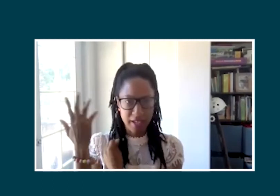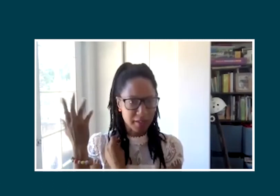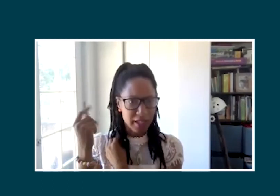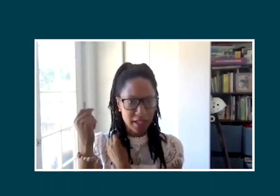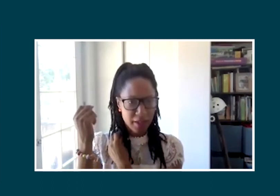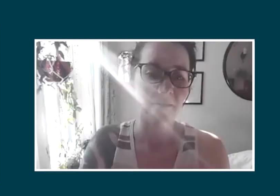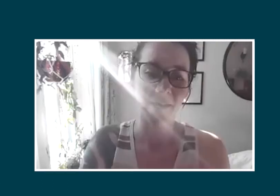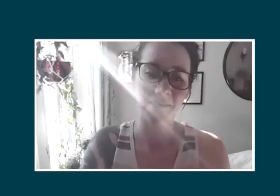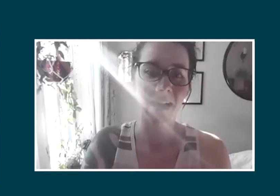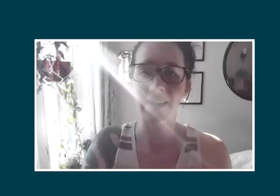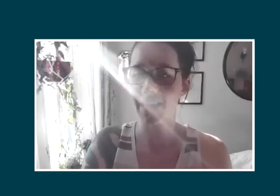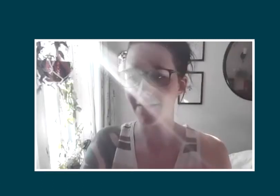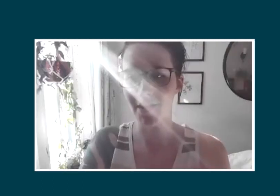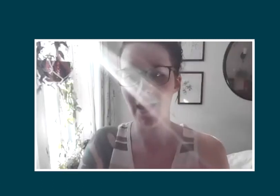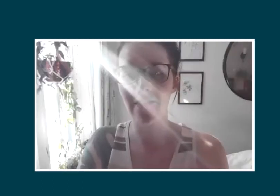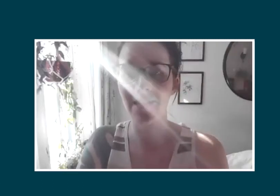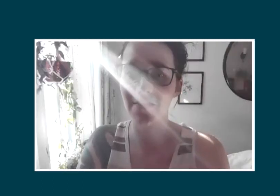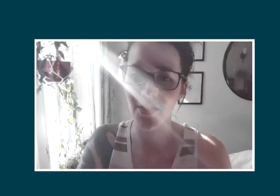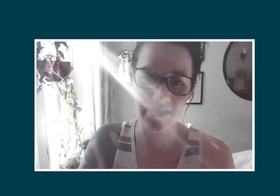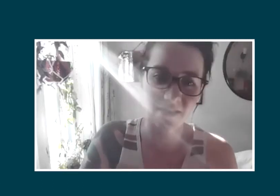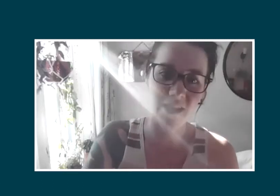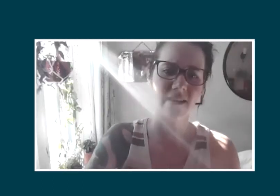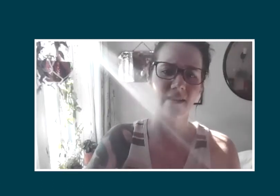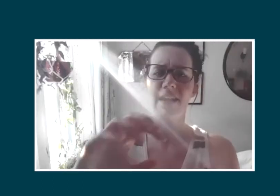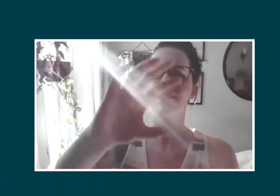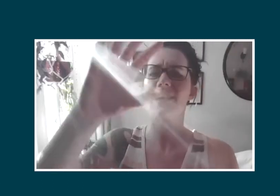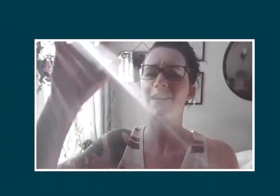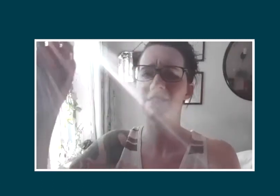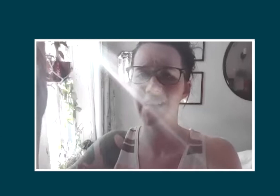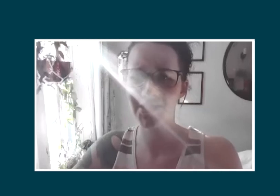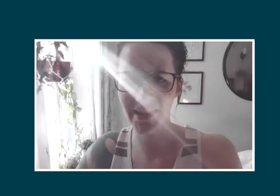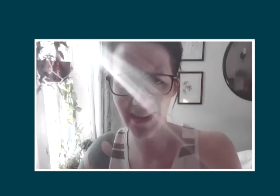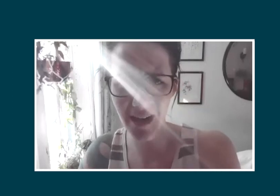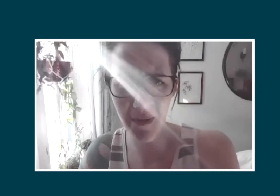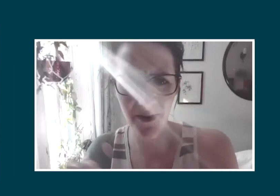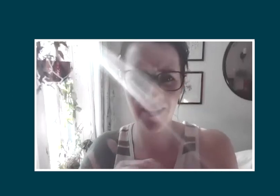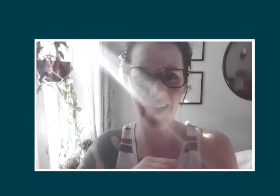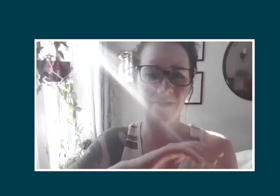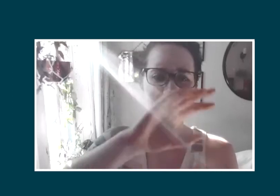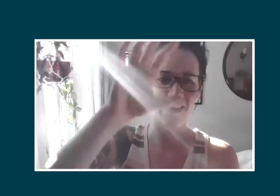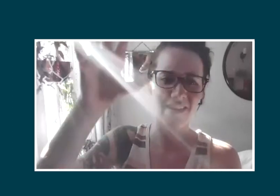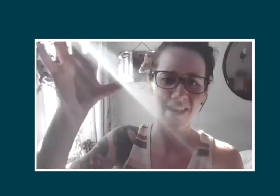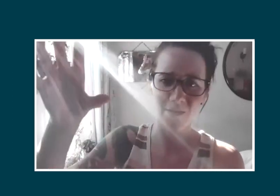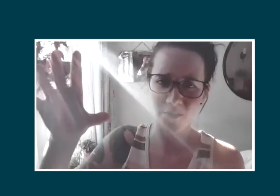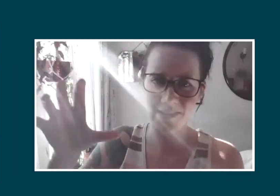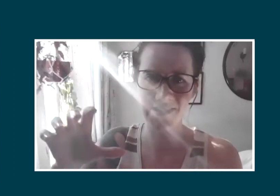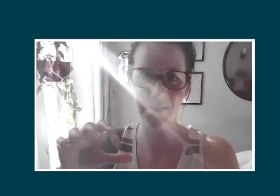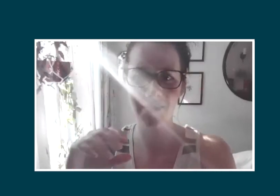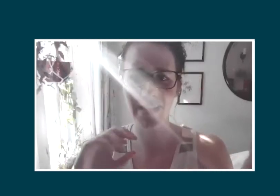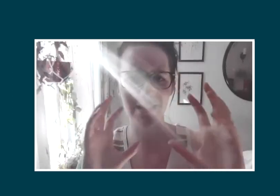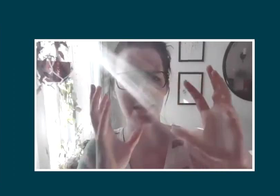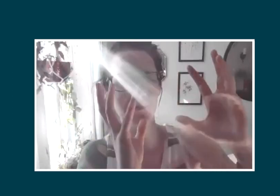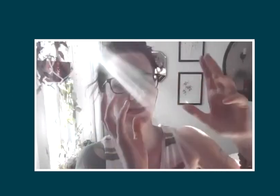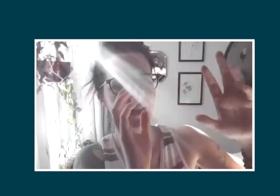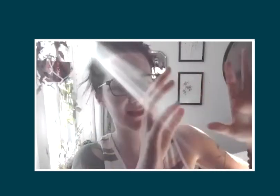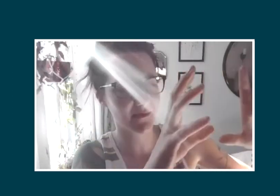Laura, yeah, like there were I have a lot of notes that are like that entire section about everything at once. I'm